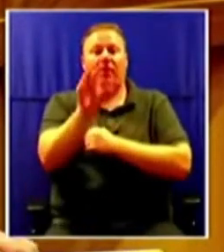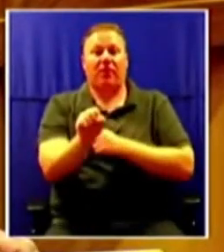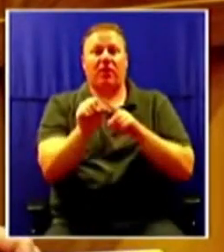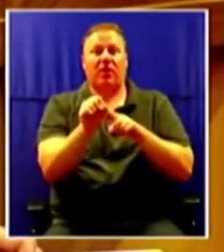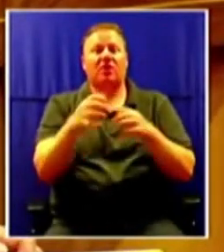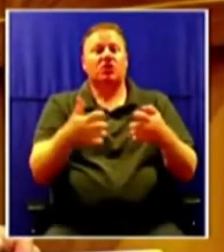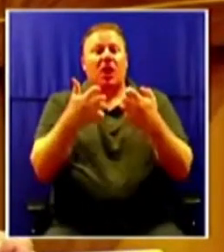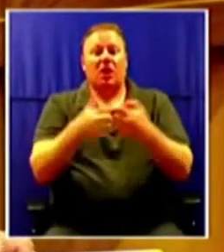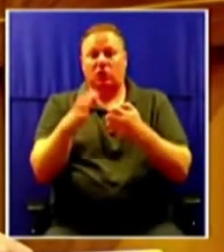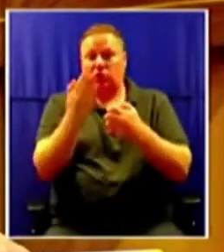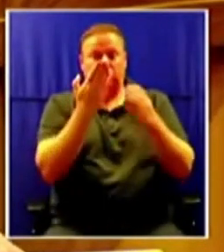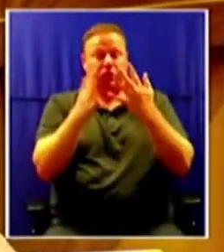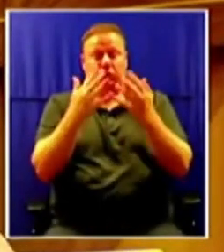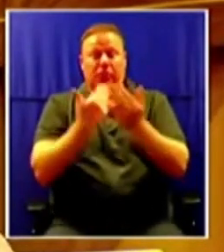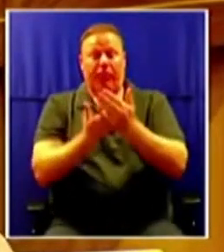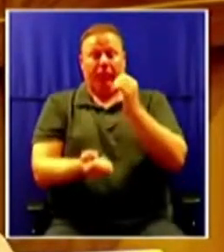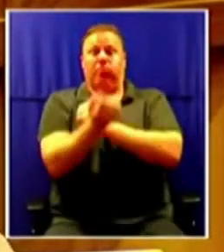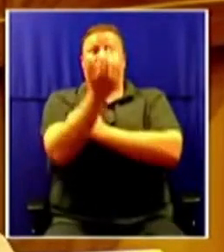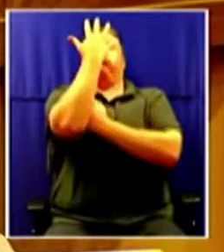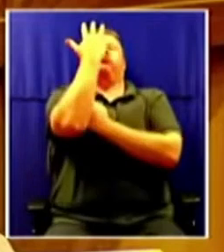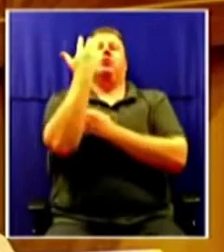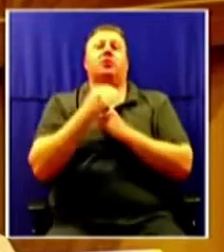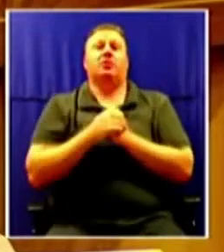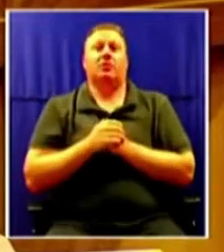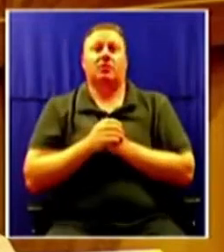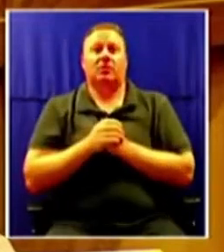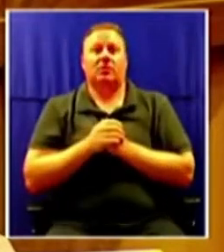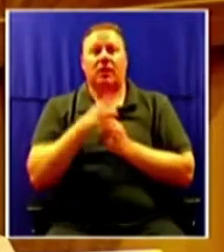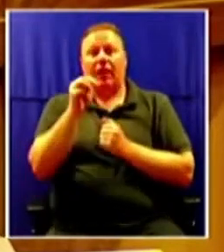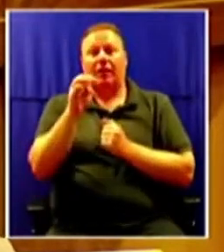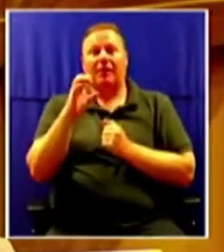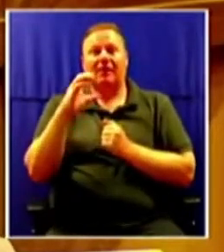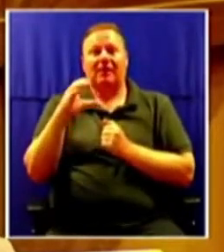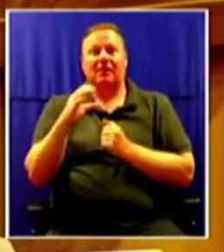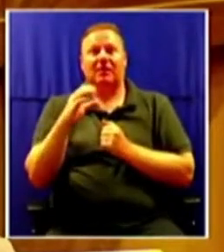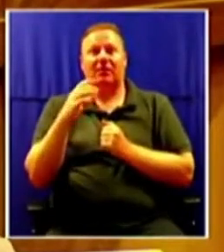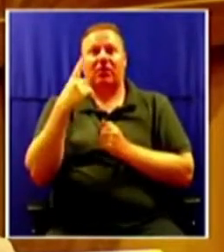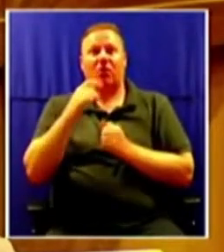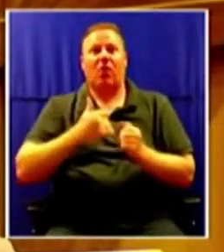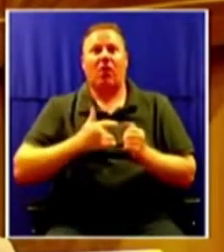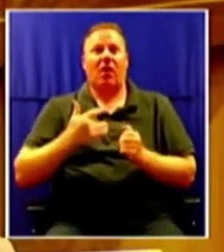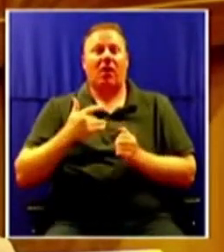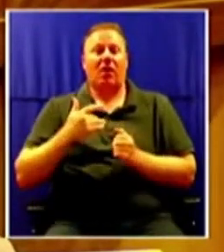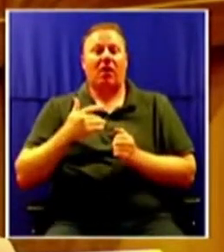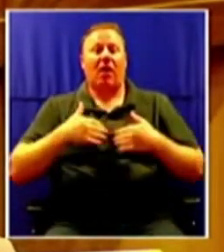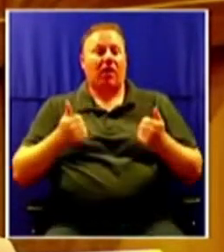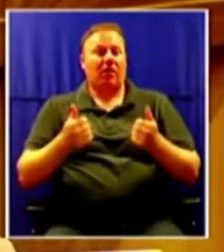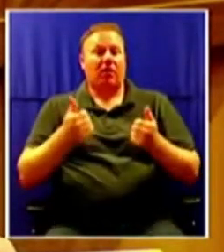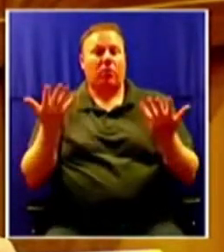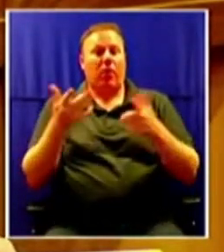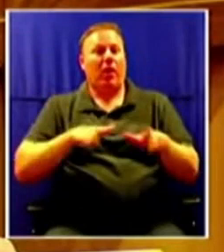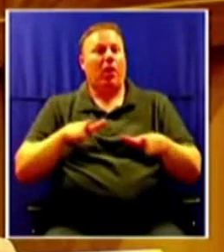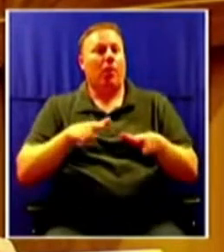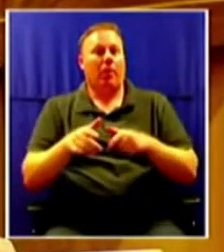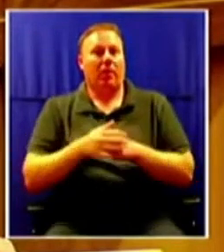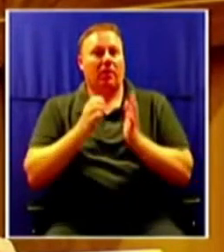can seem overwhelming at times. The Honourable MEC for Health, Limpopo, is a clear example. I mean, you cannot